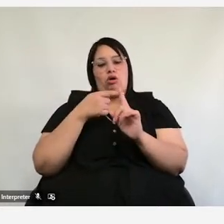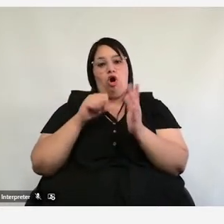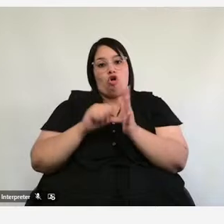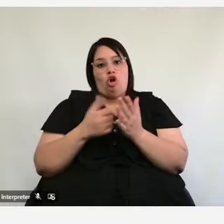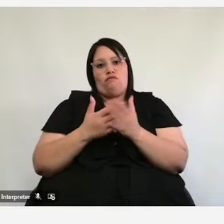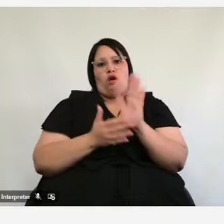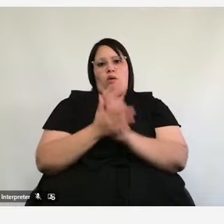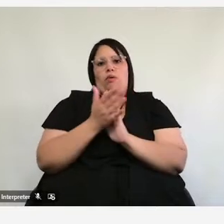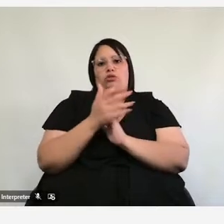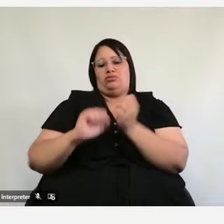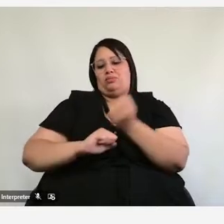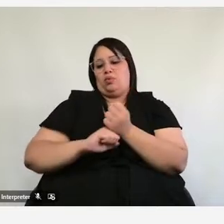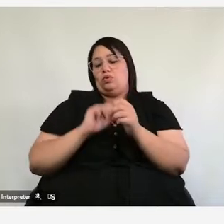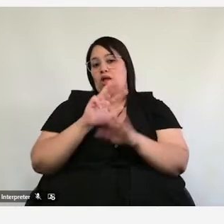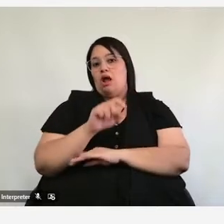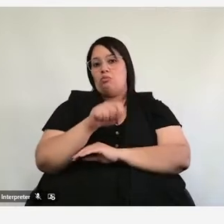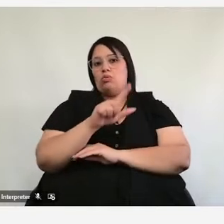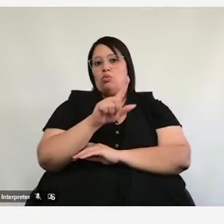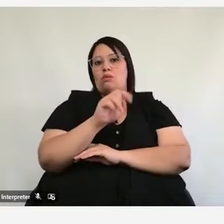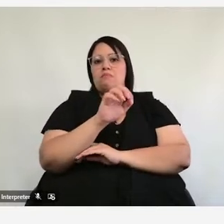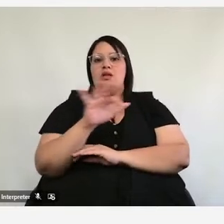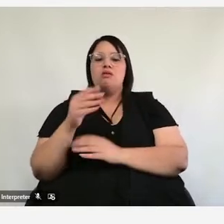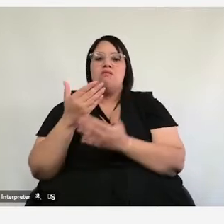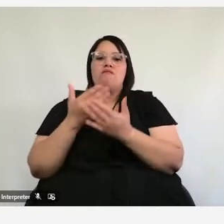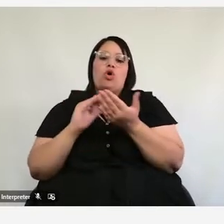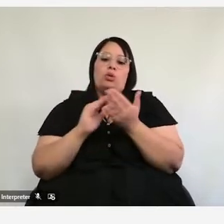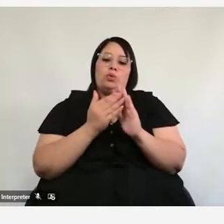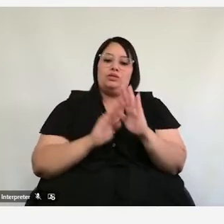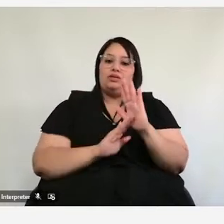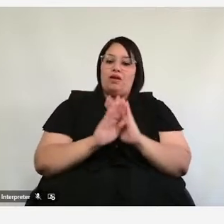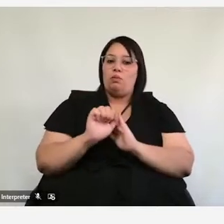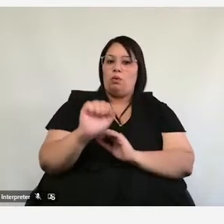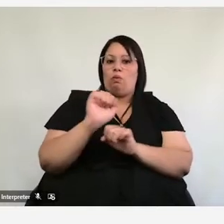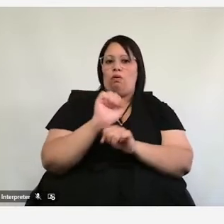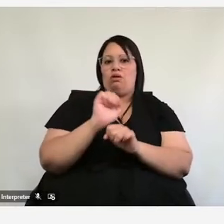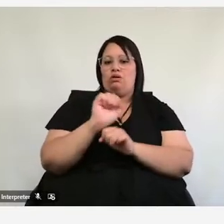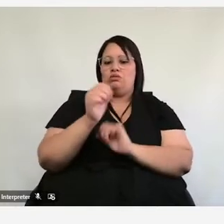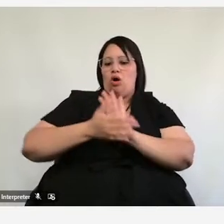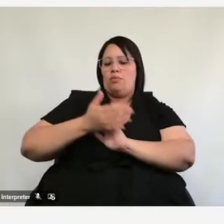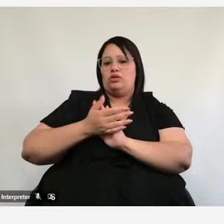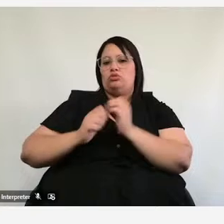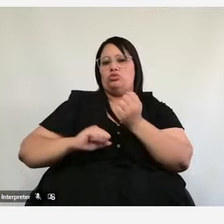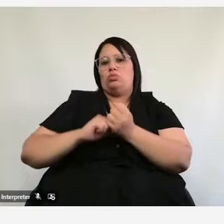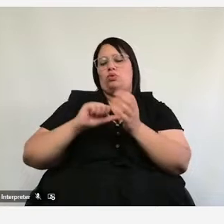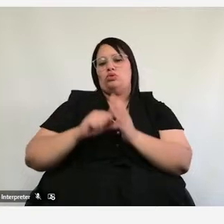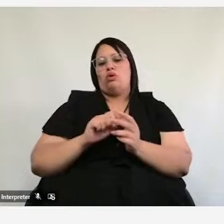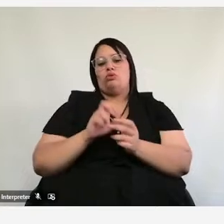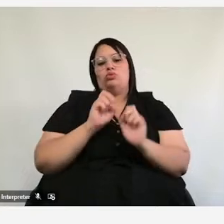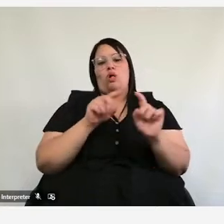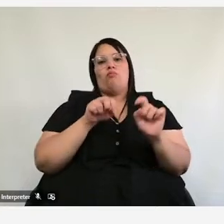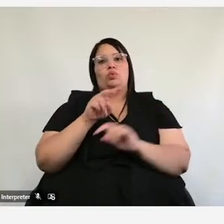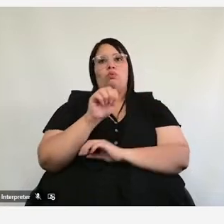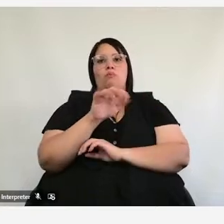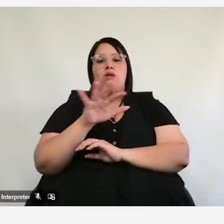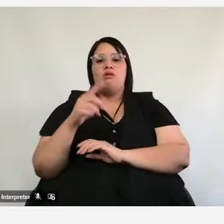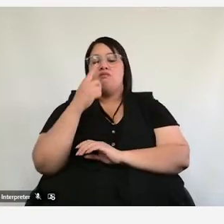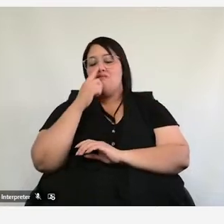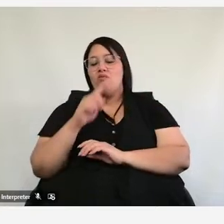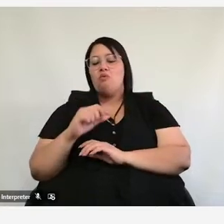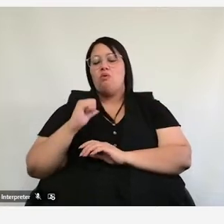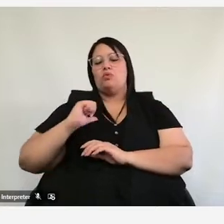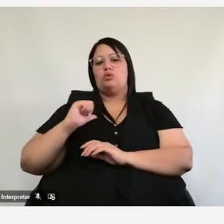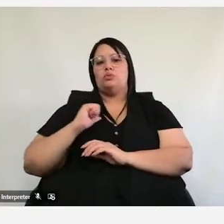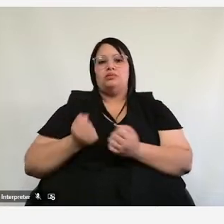support. 9.1 million rand for Community Development Workers Operational Support Grant. 12.2 million rand for the Municipal